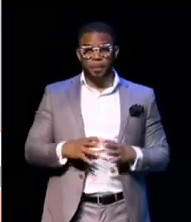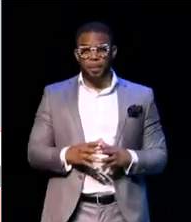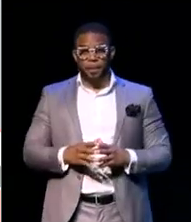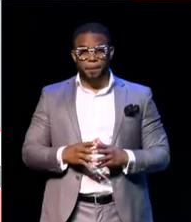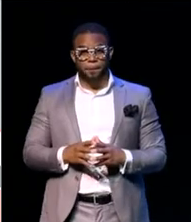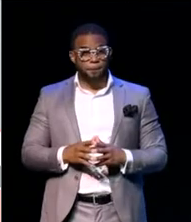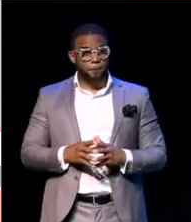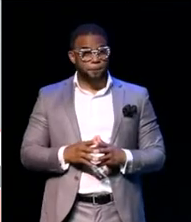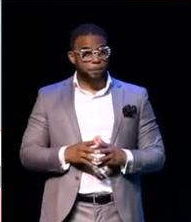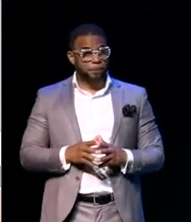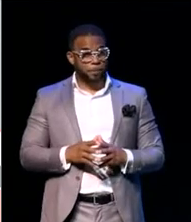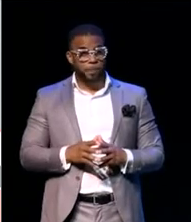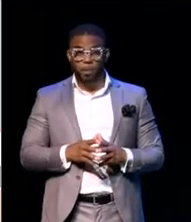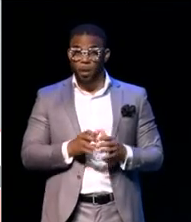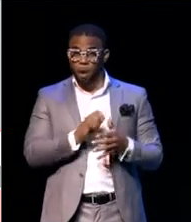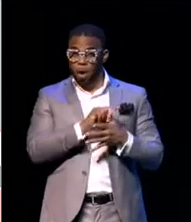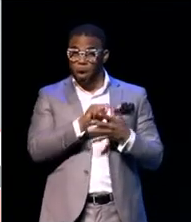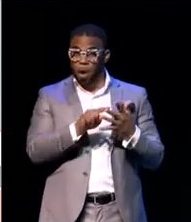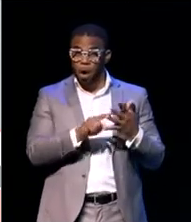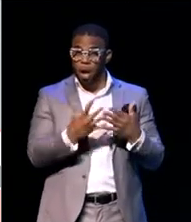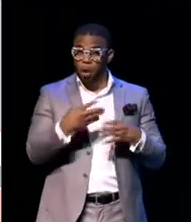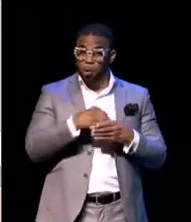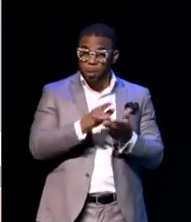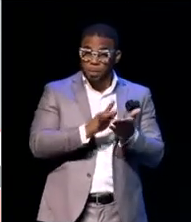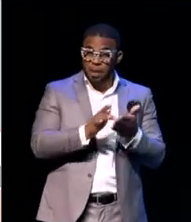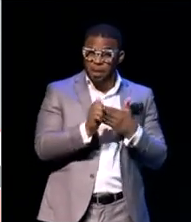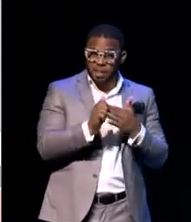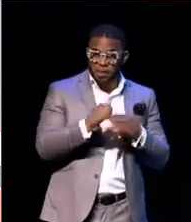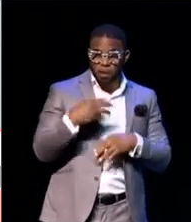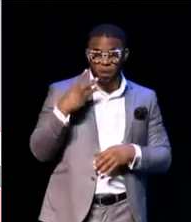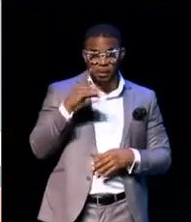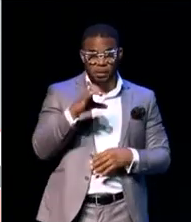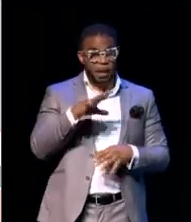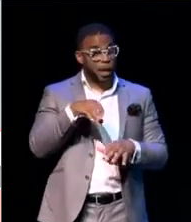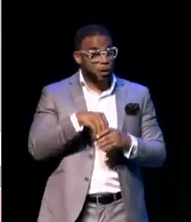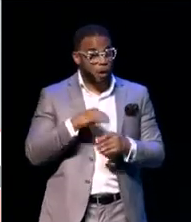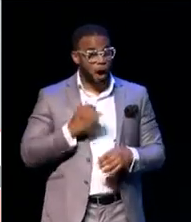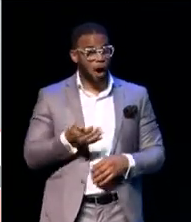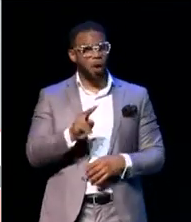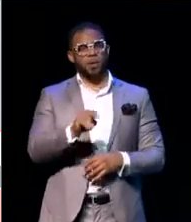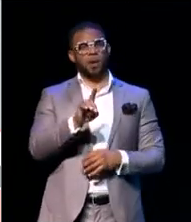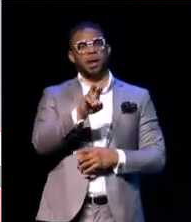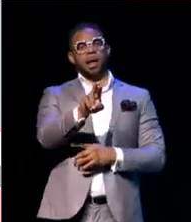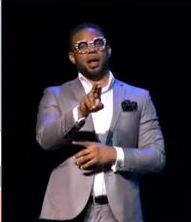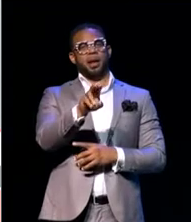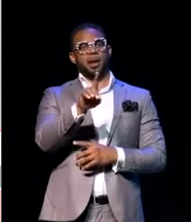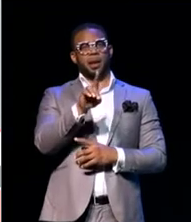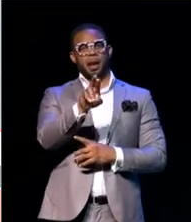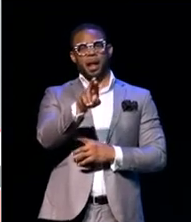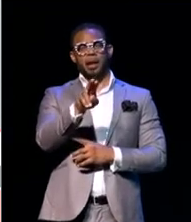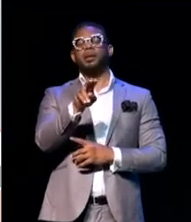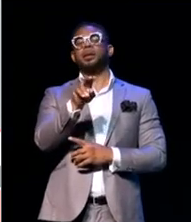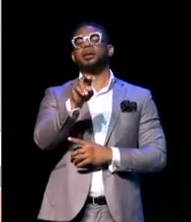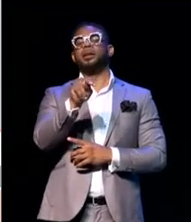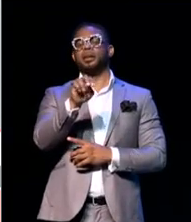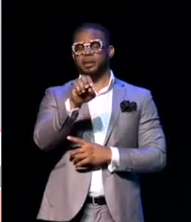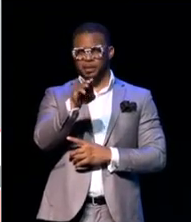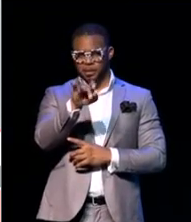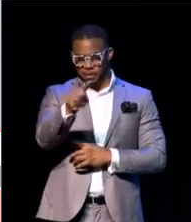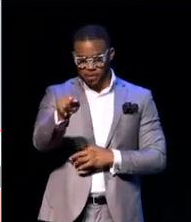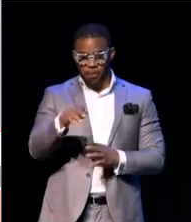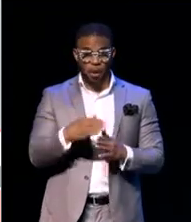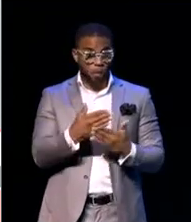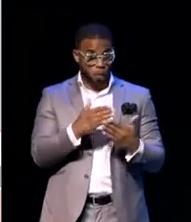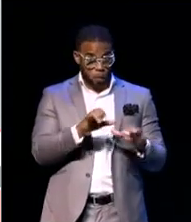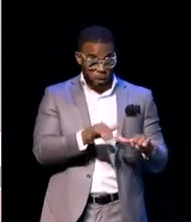of medical leaders in Washington, D.C., including our own doctor, Dr. Nesbitt. But before